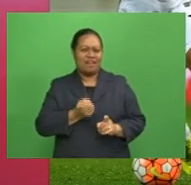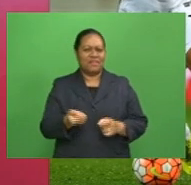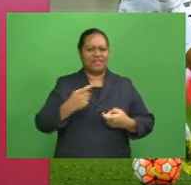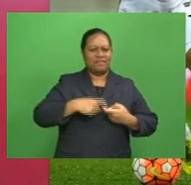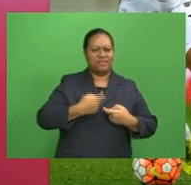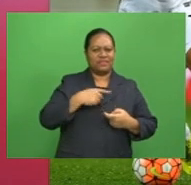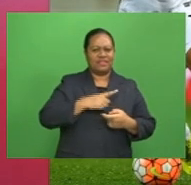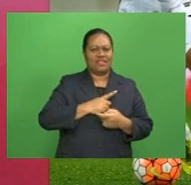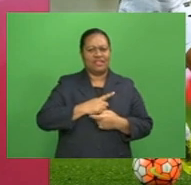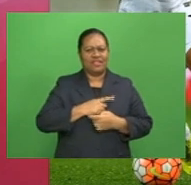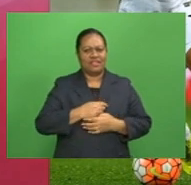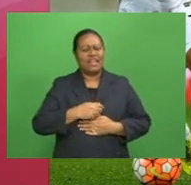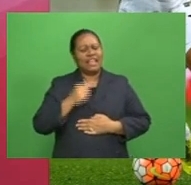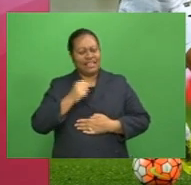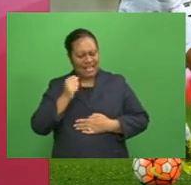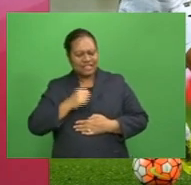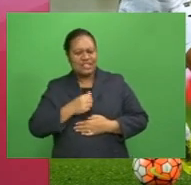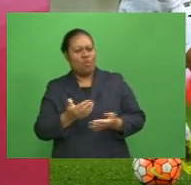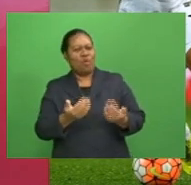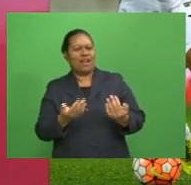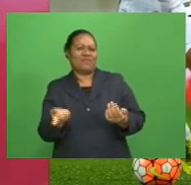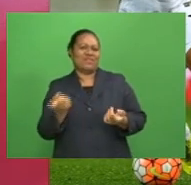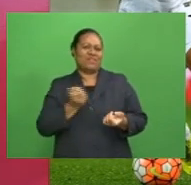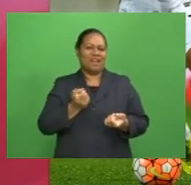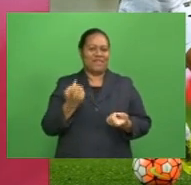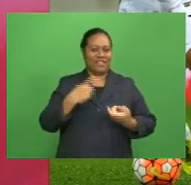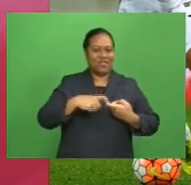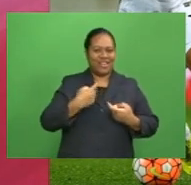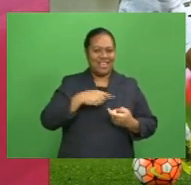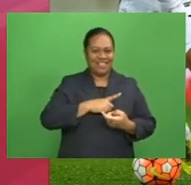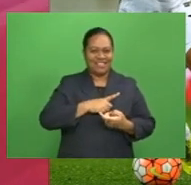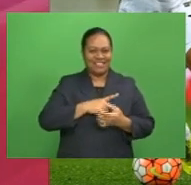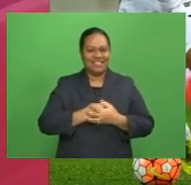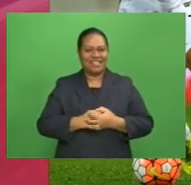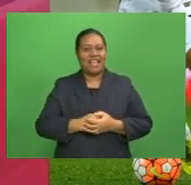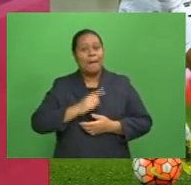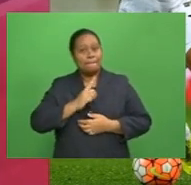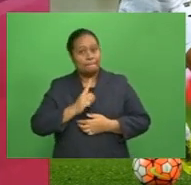We'll always be able to join the squad, but